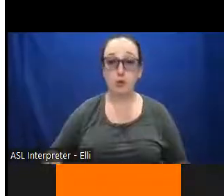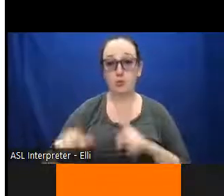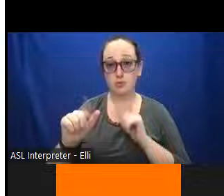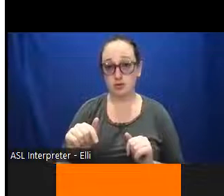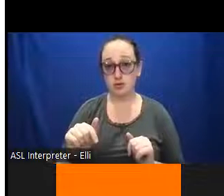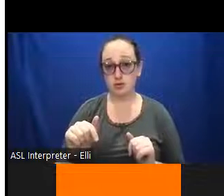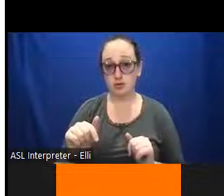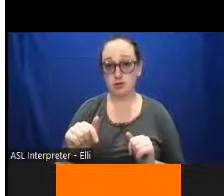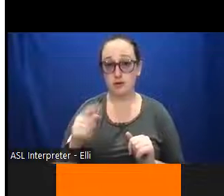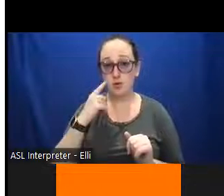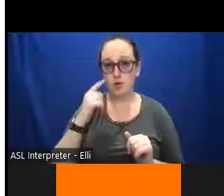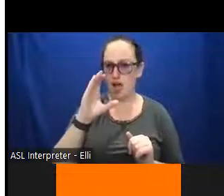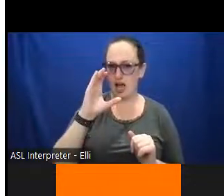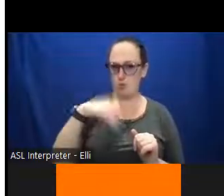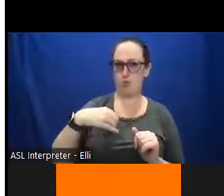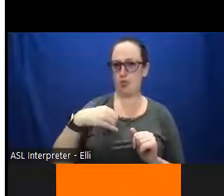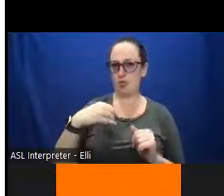to abnormal events.